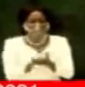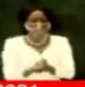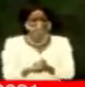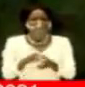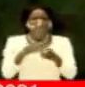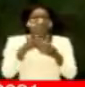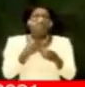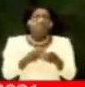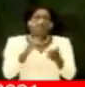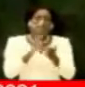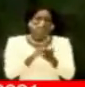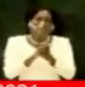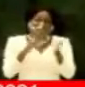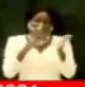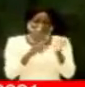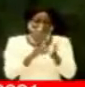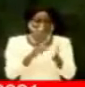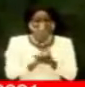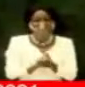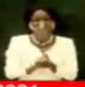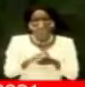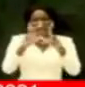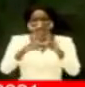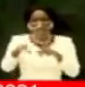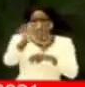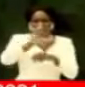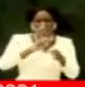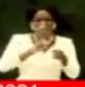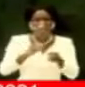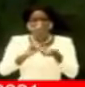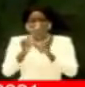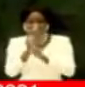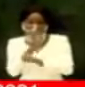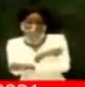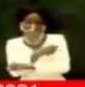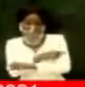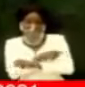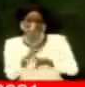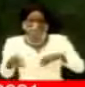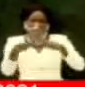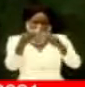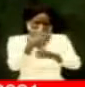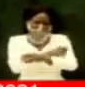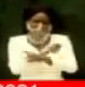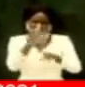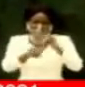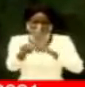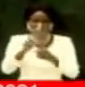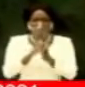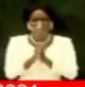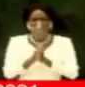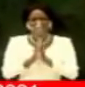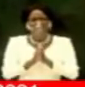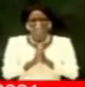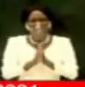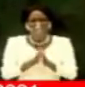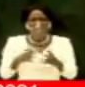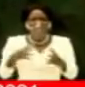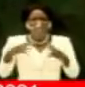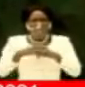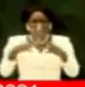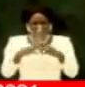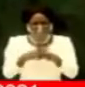appeal to our health workers who are managing the vaccination sites that please let's give special